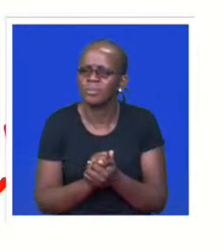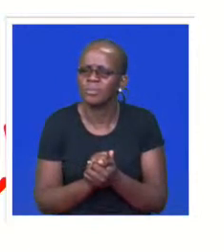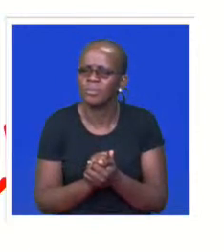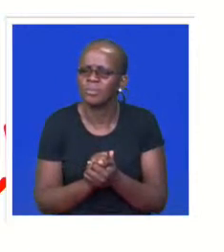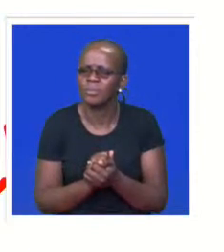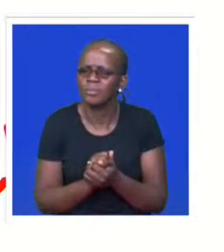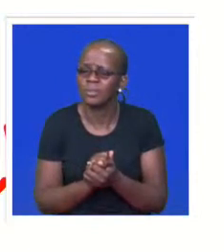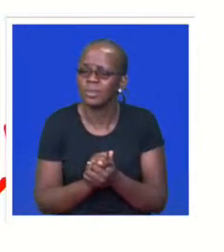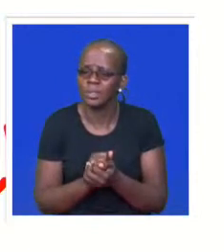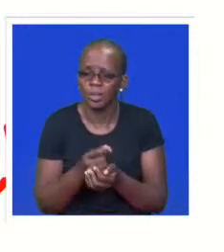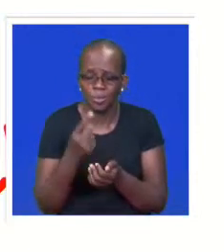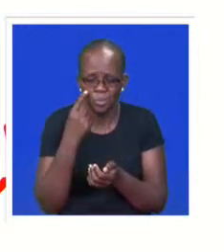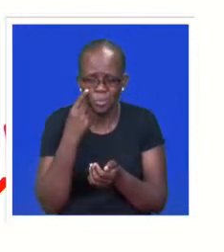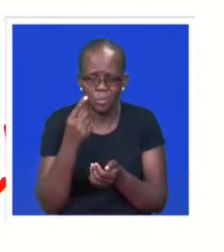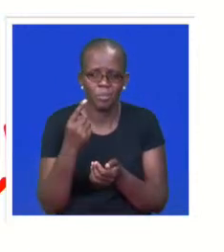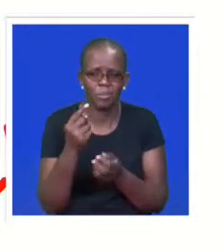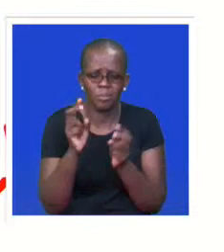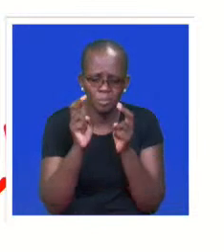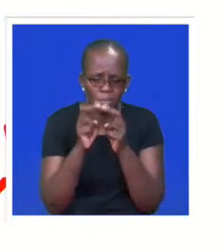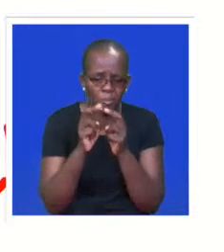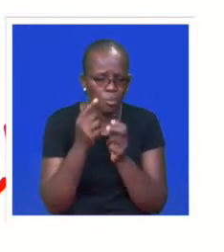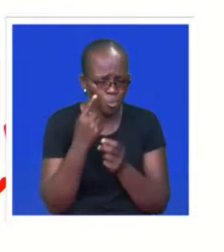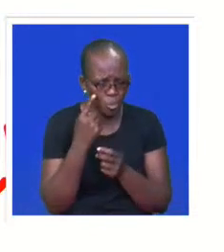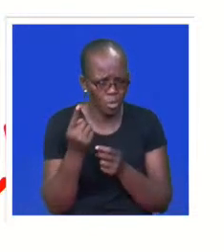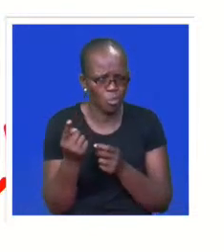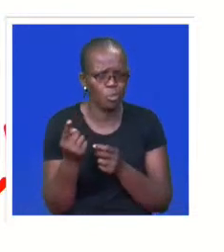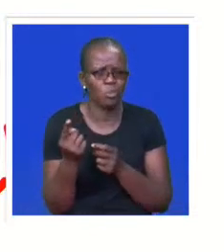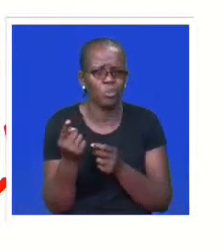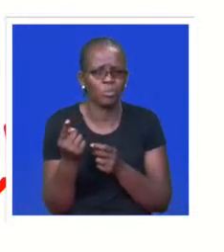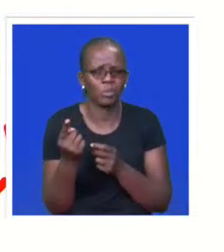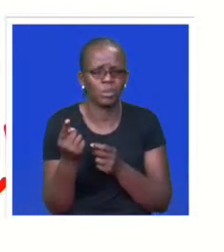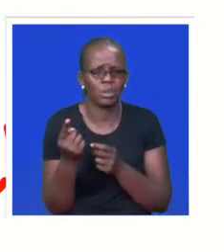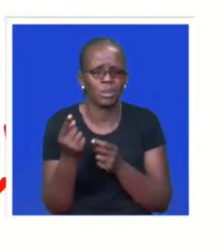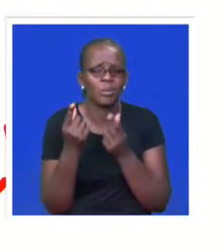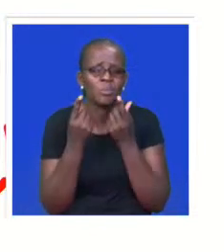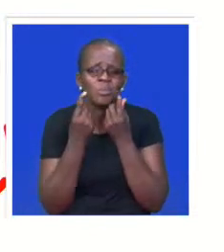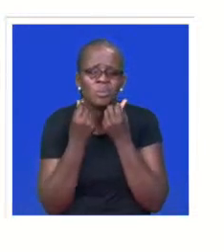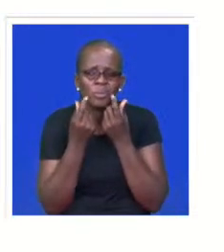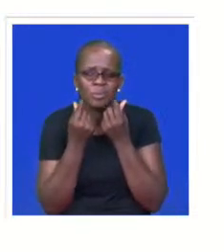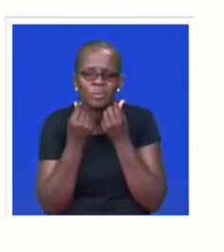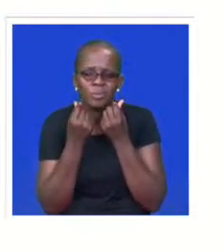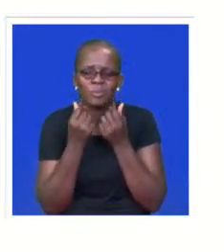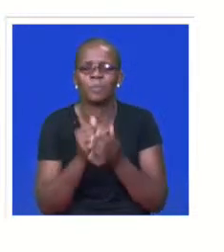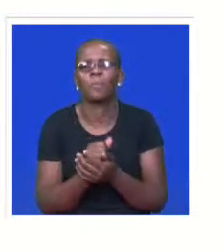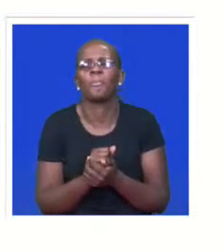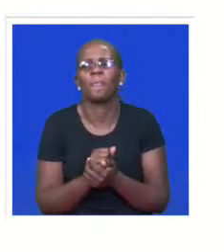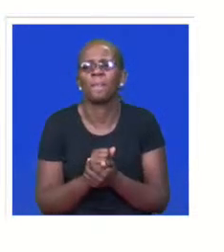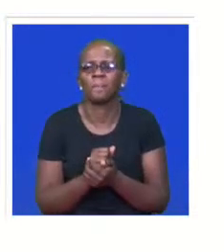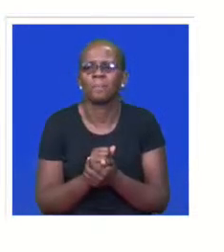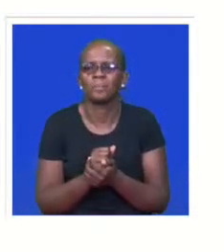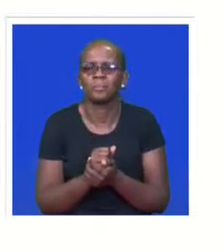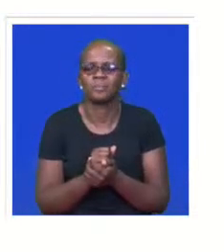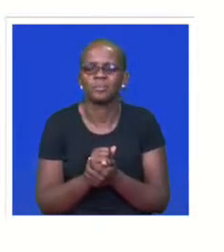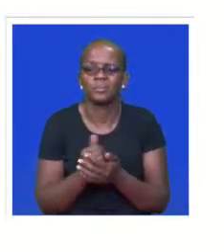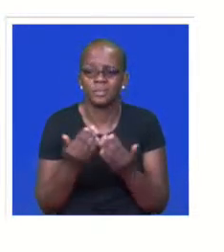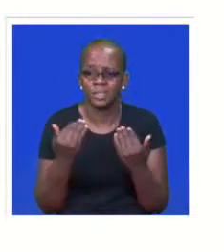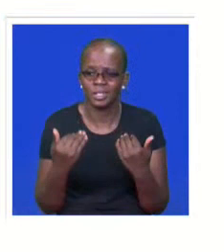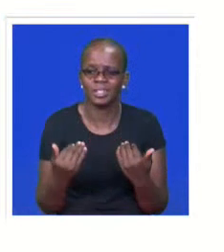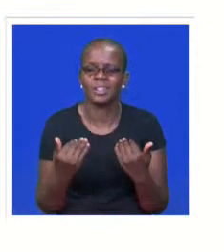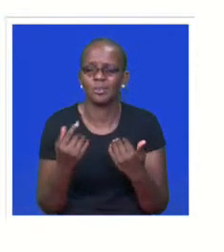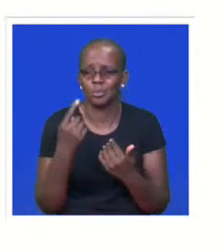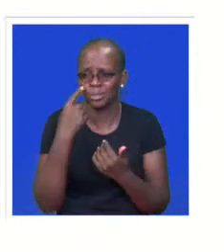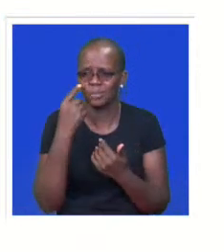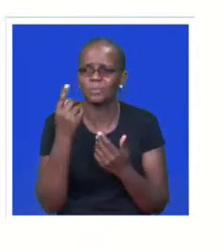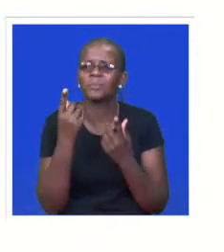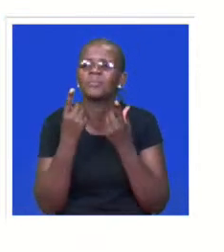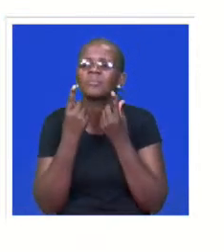just looking on. It's looking on the cat there. So let us move on. Let us now look at that cat